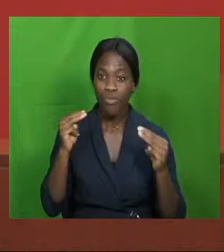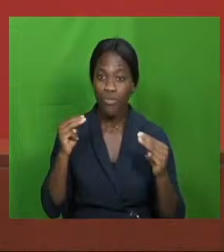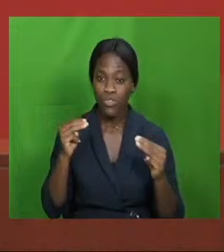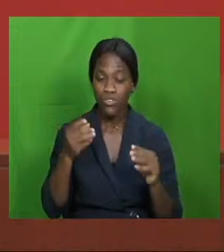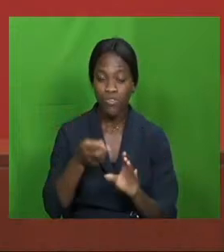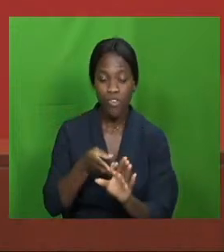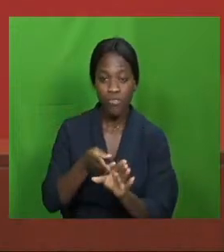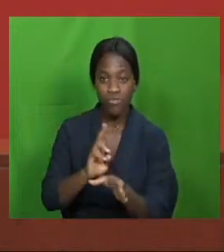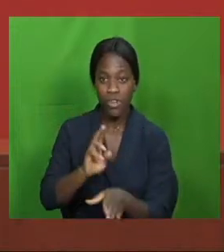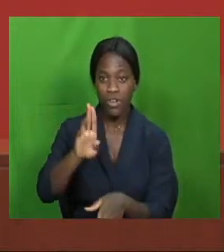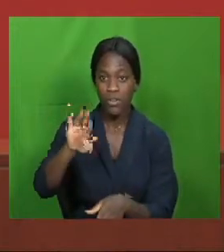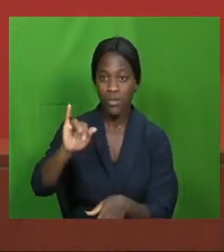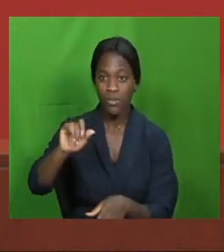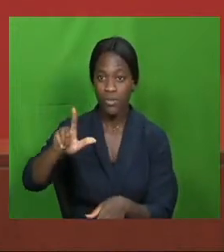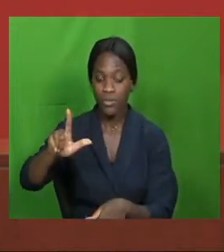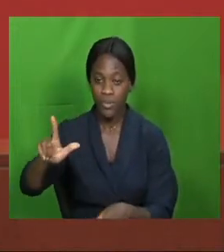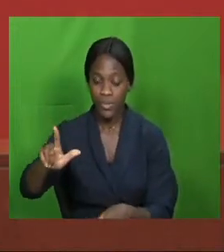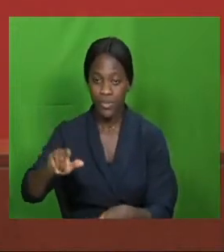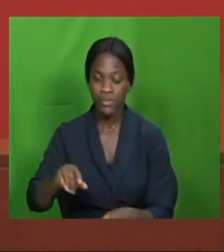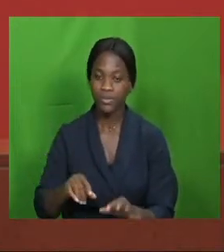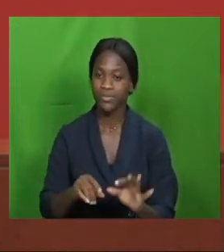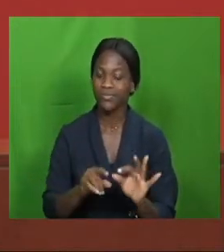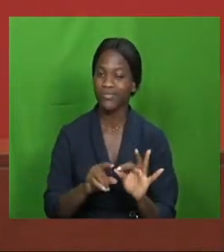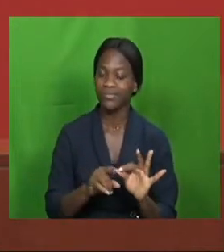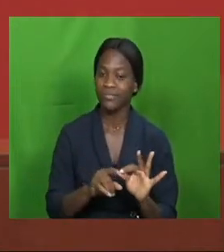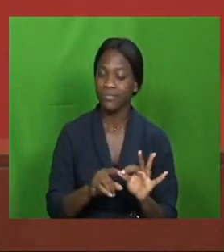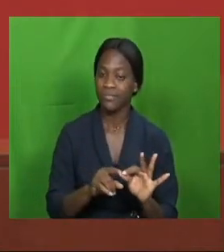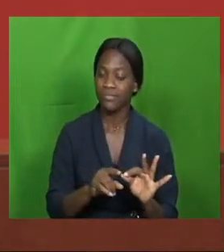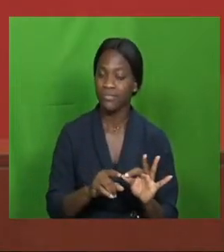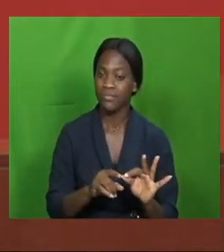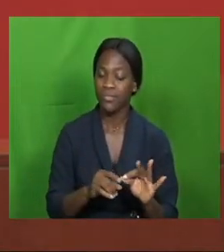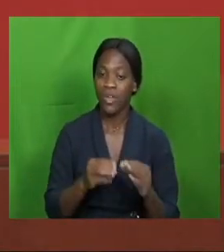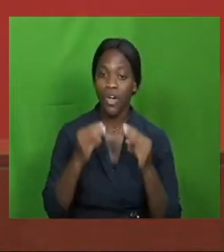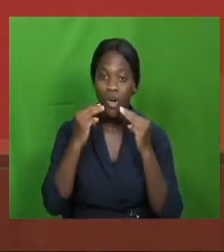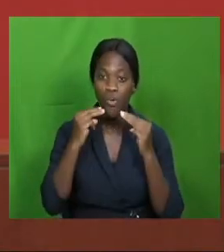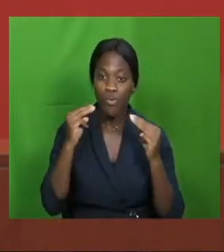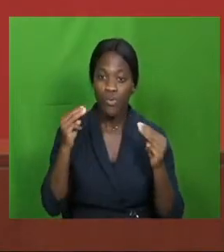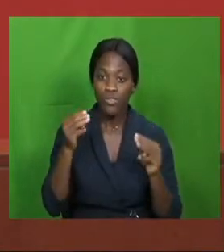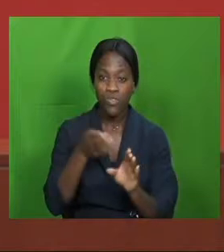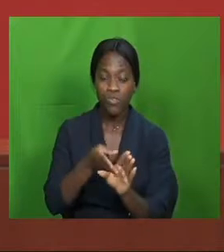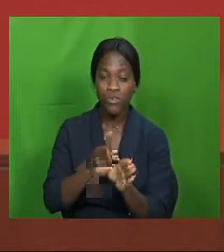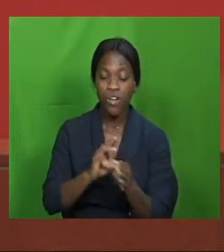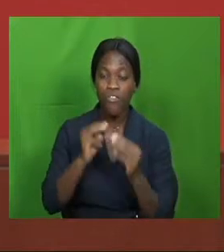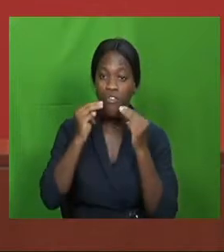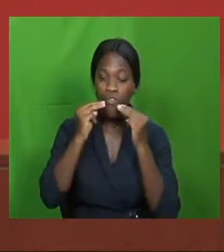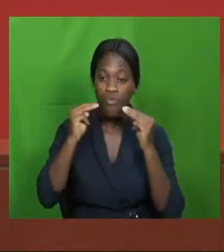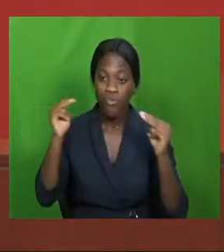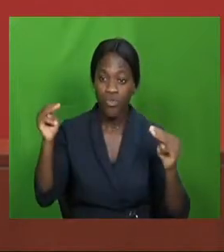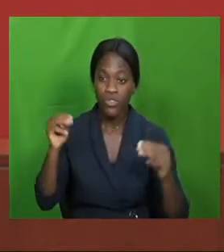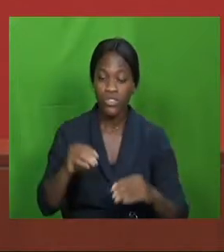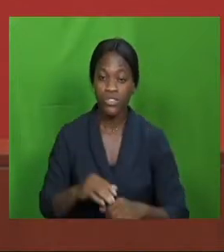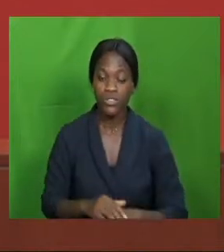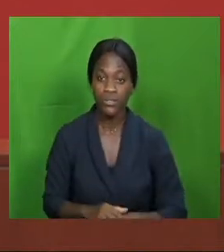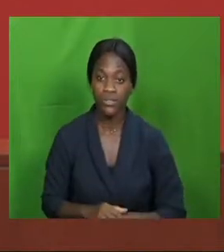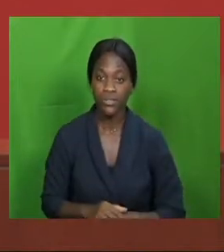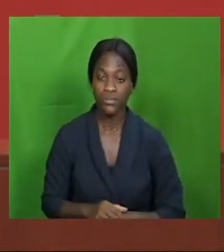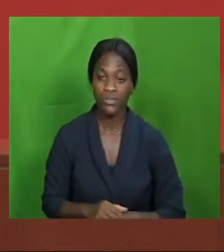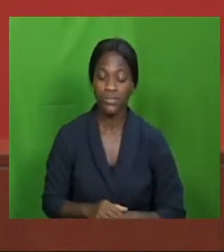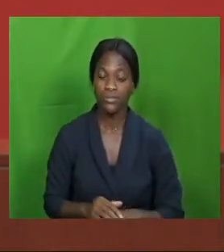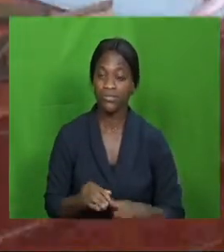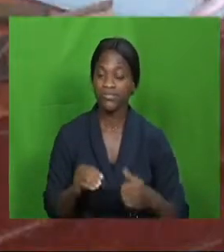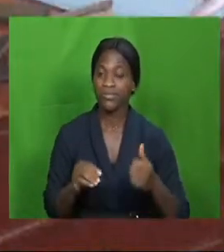withdrawal of a bill. I, a motion for the withdrawal of a motion.